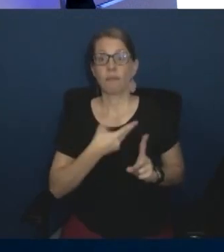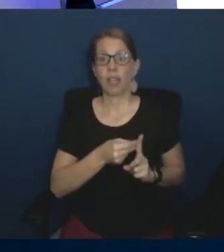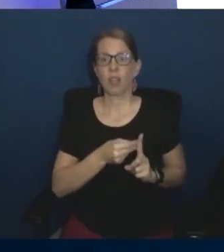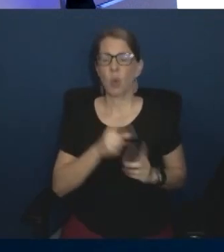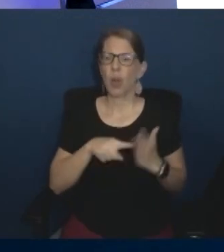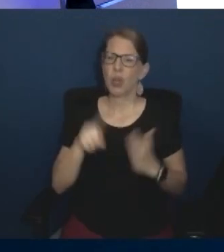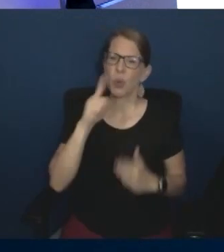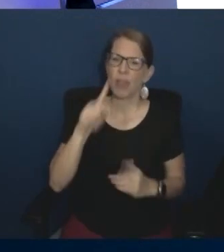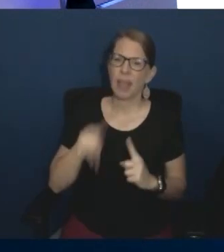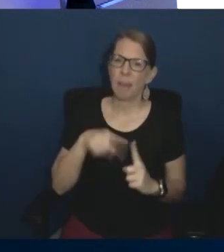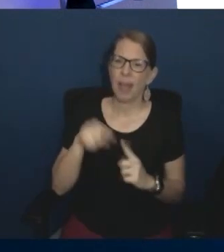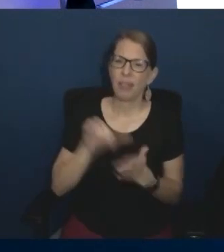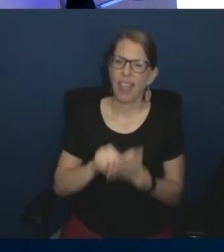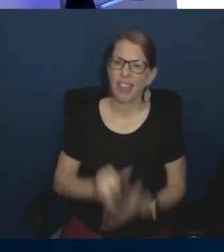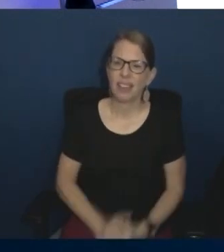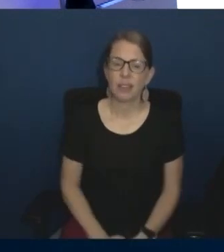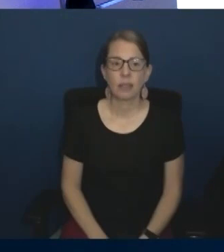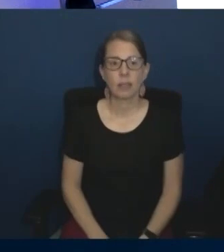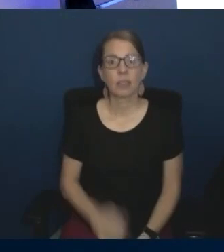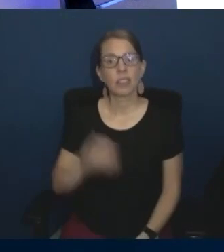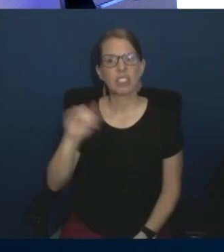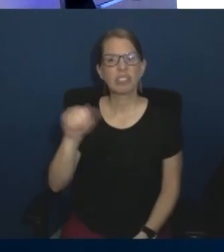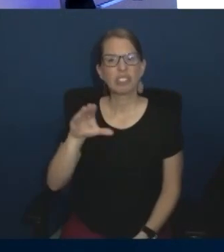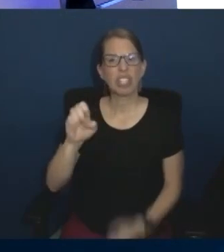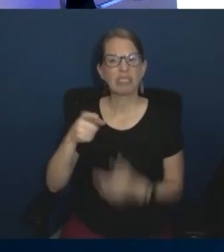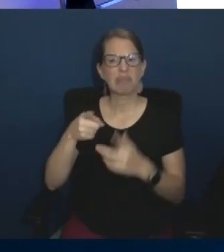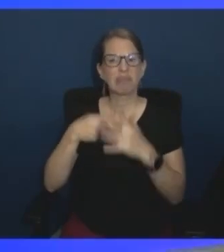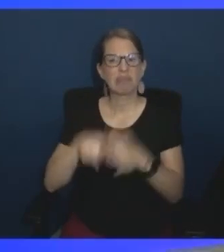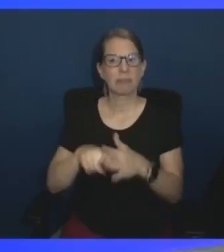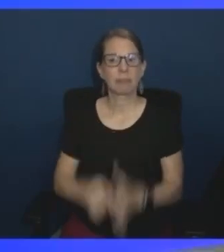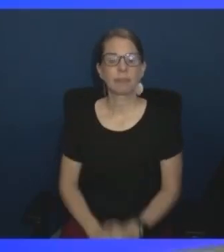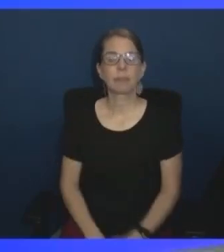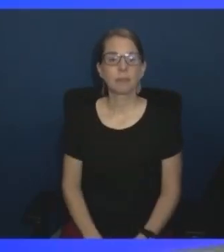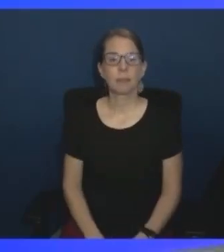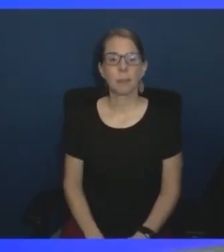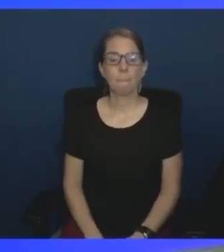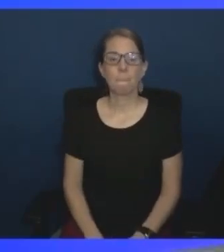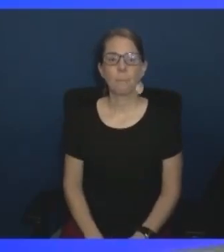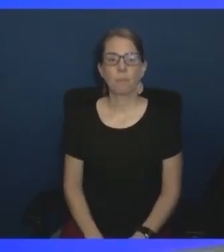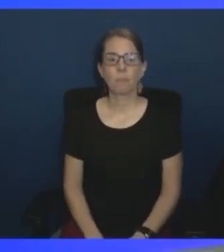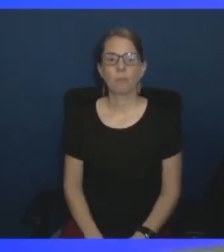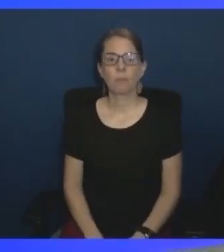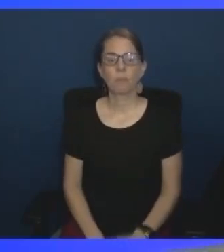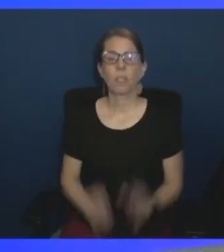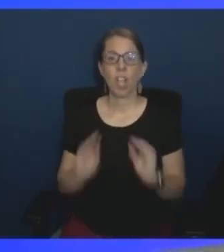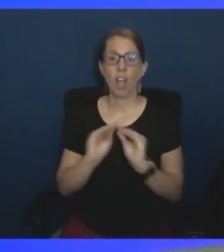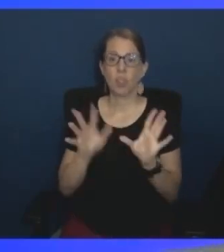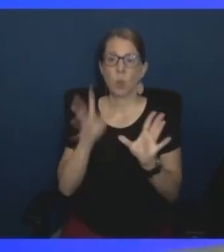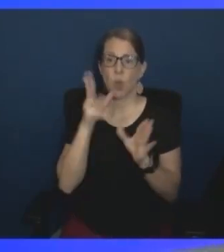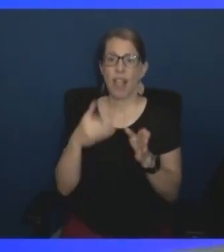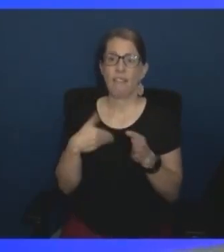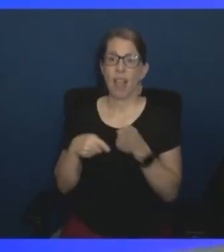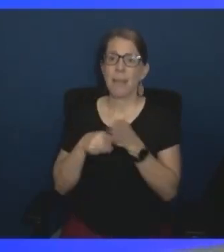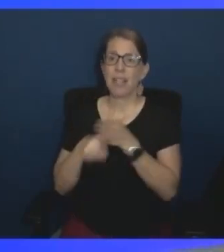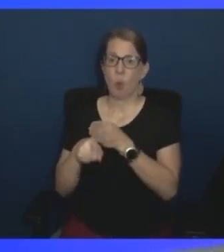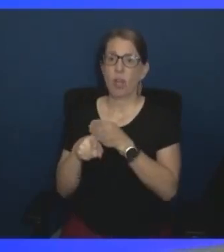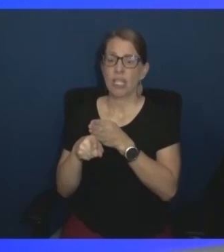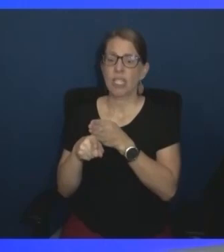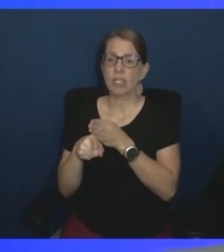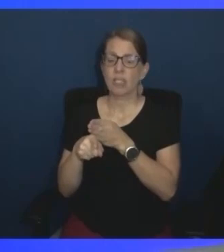get us started. I mean, obviously there is going to be a minority there that chooses to